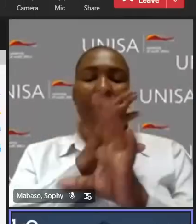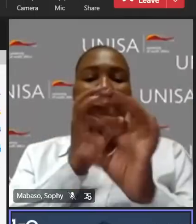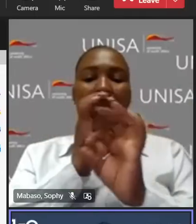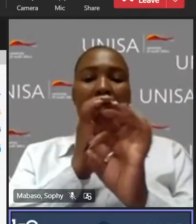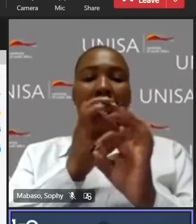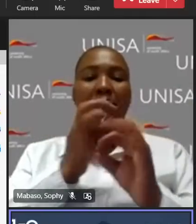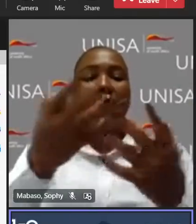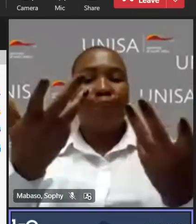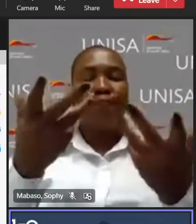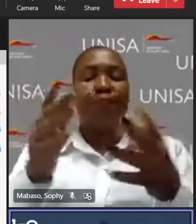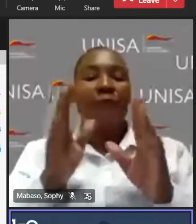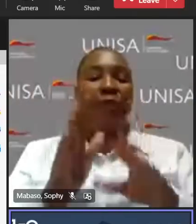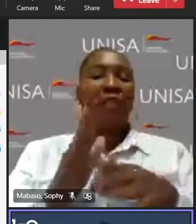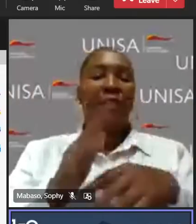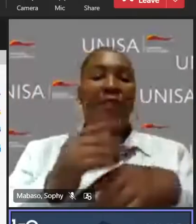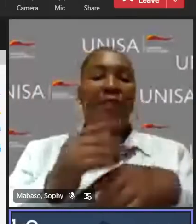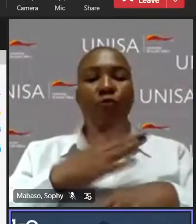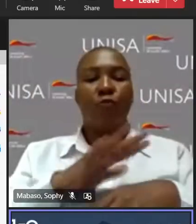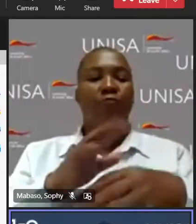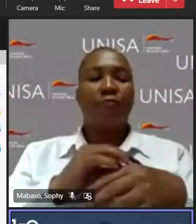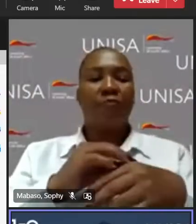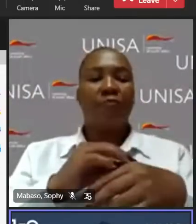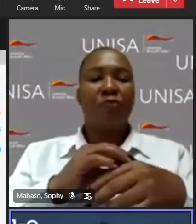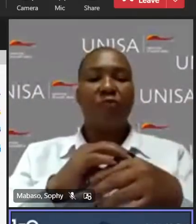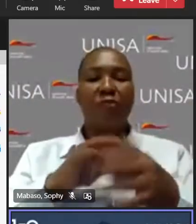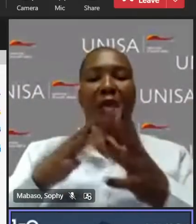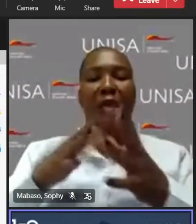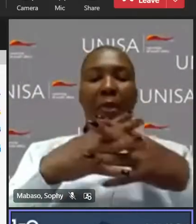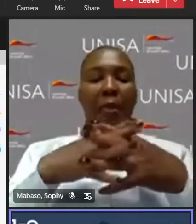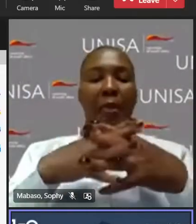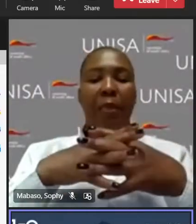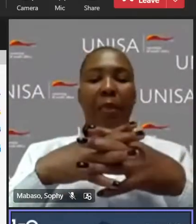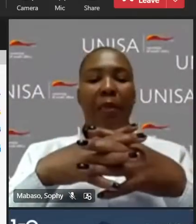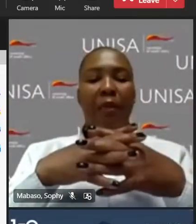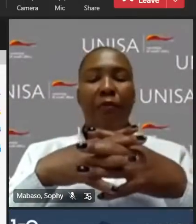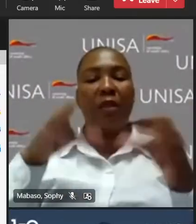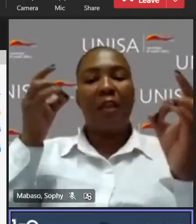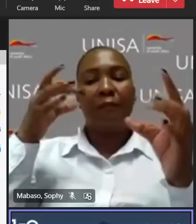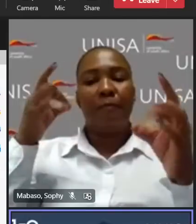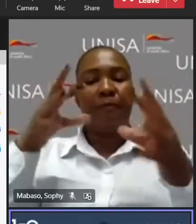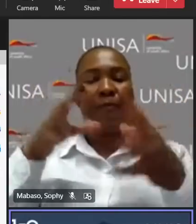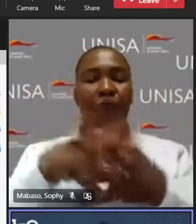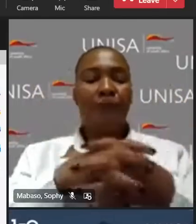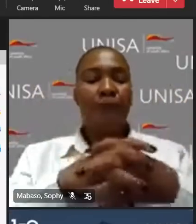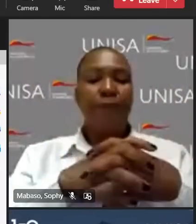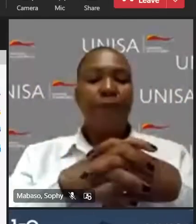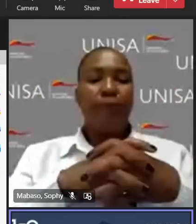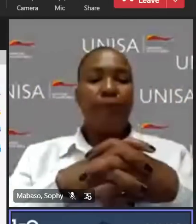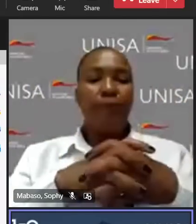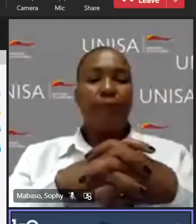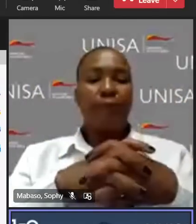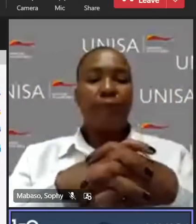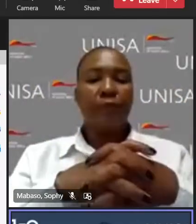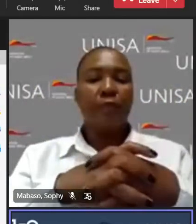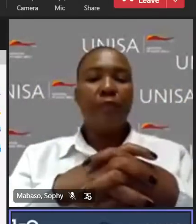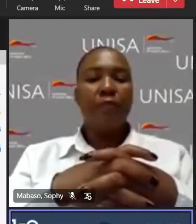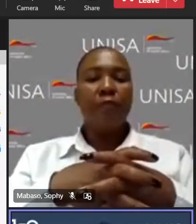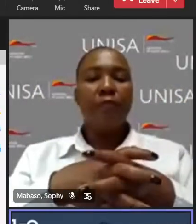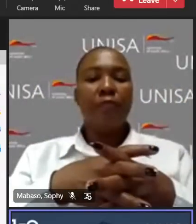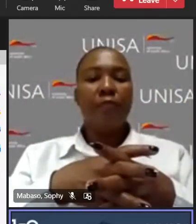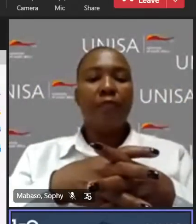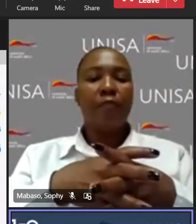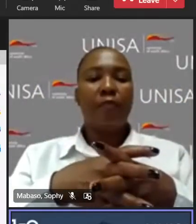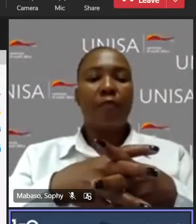Physically, I don't want to mess around with the details. All right. You can update